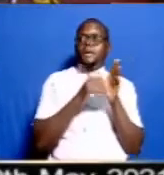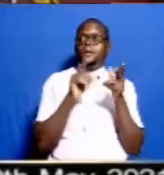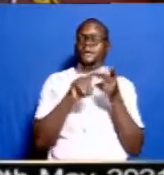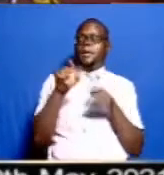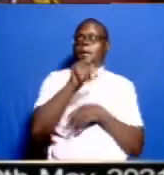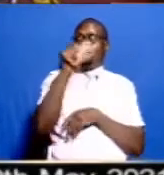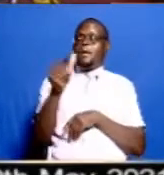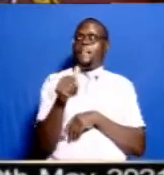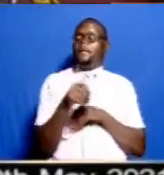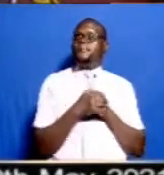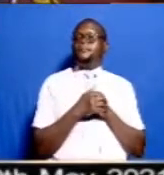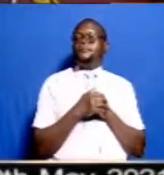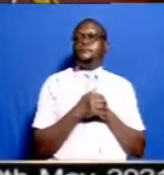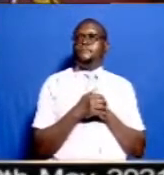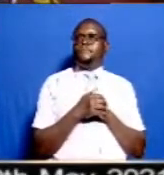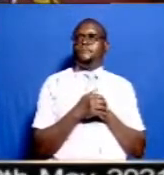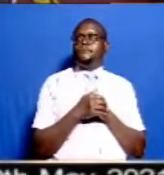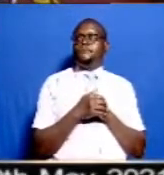another petition,